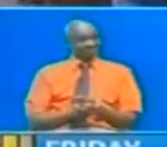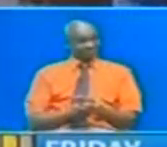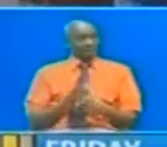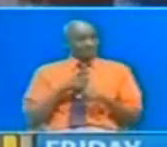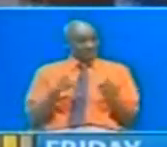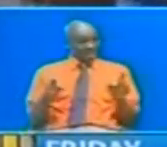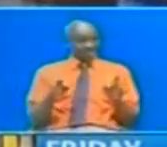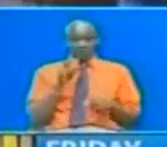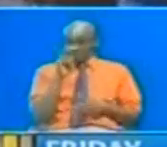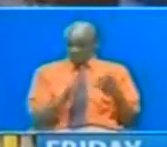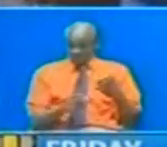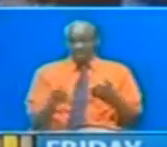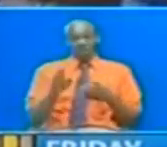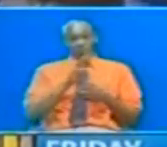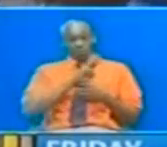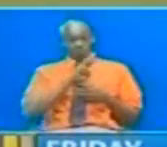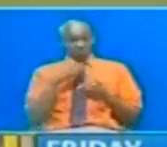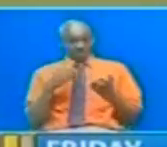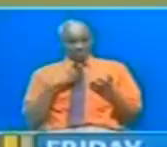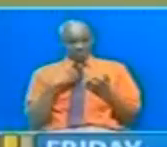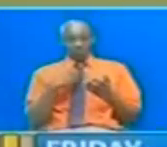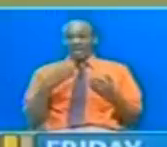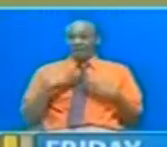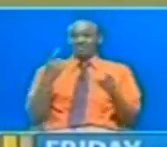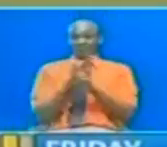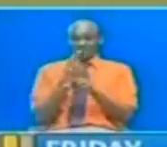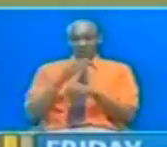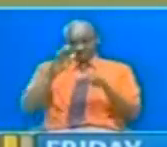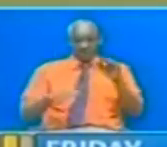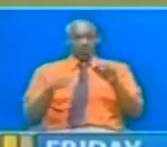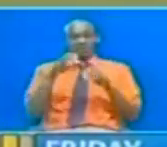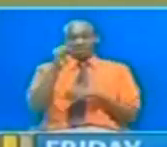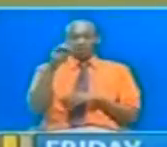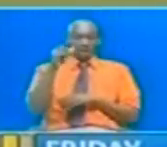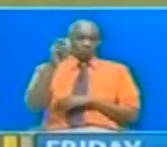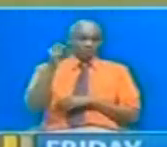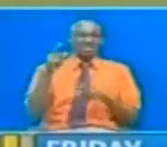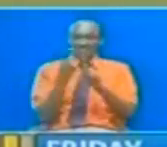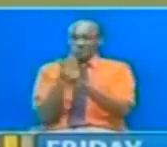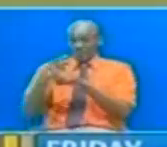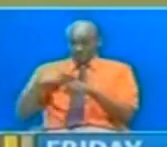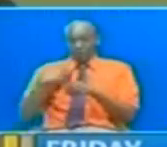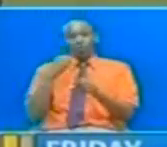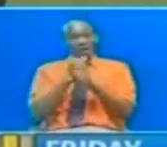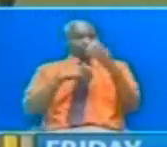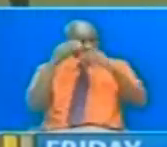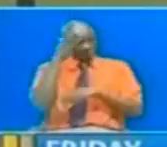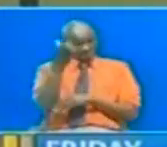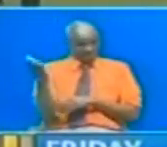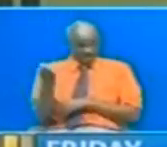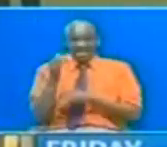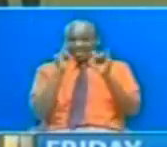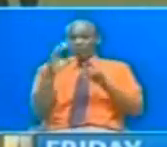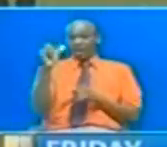But bullied by the likes of West Ham midfielder Segou Kouyaté, Sadio Mane of Southampton, Stoke City Mane Biram Diouf, Newcastle maestro